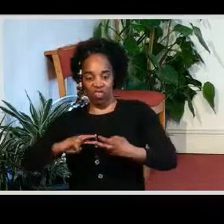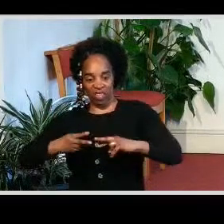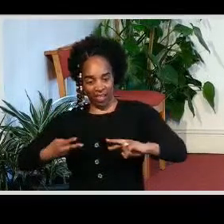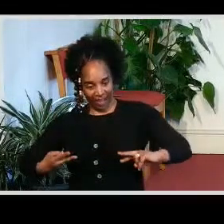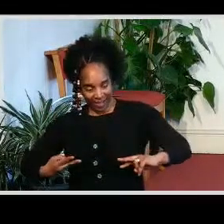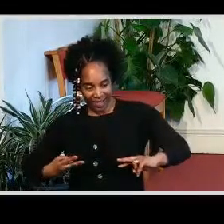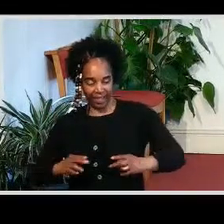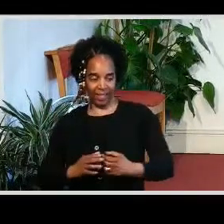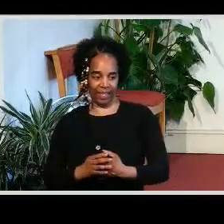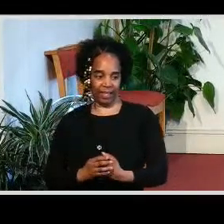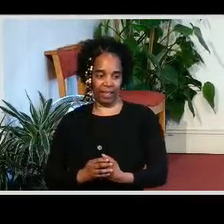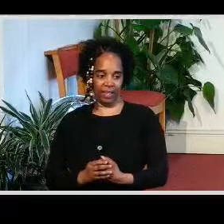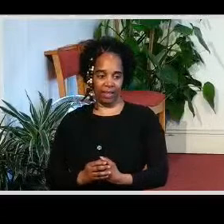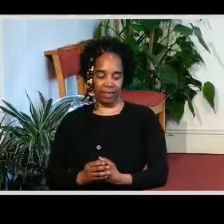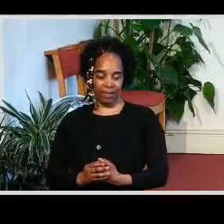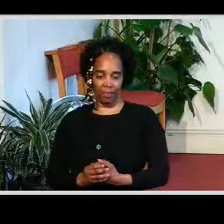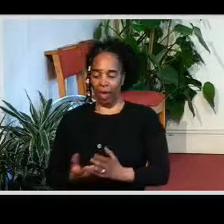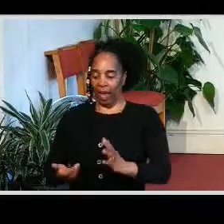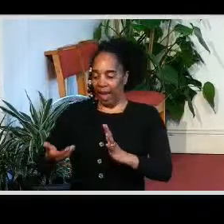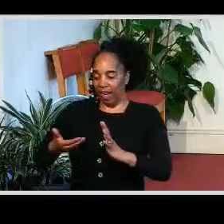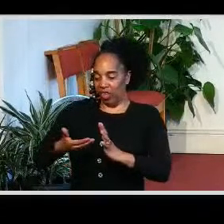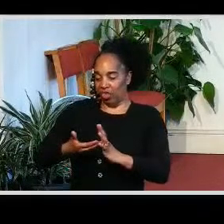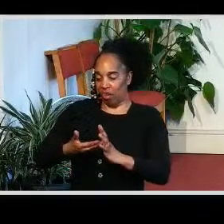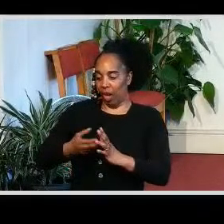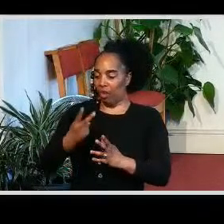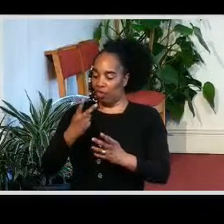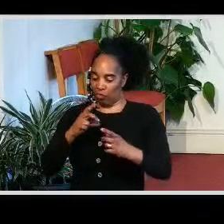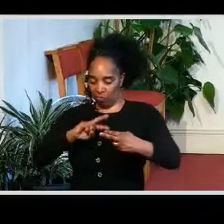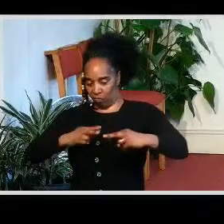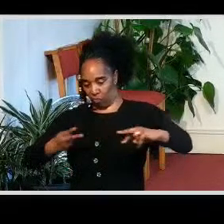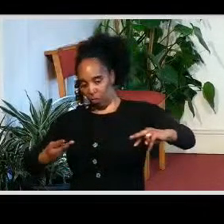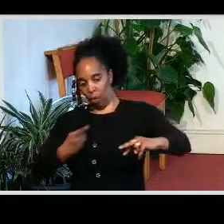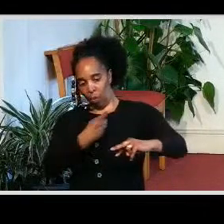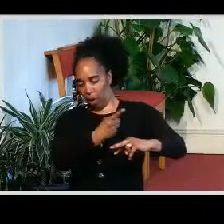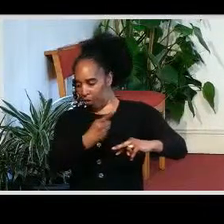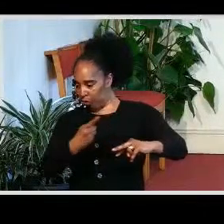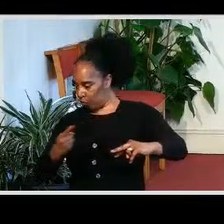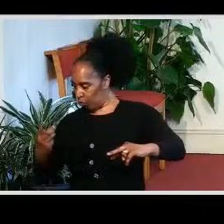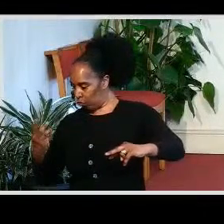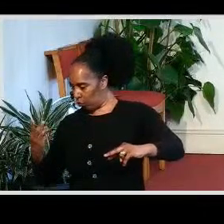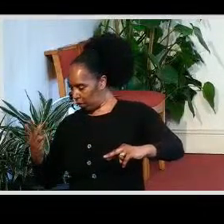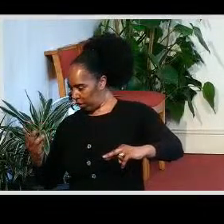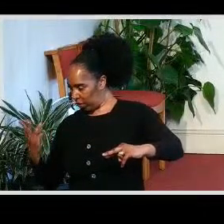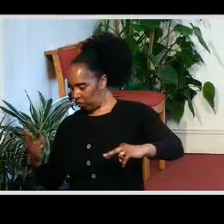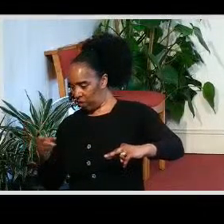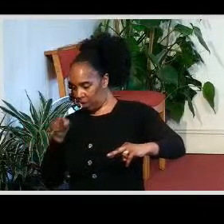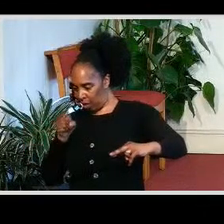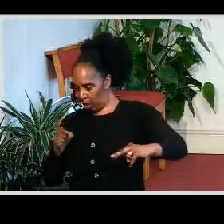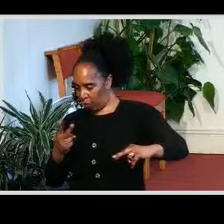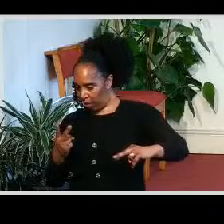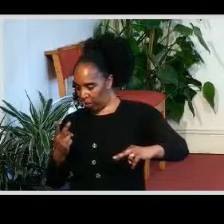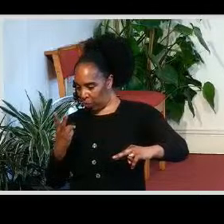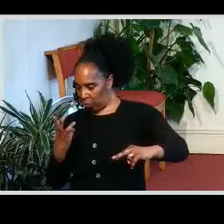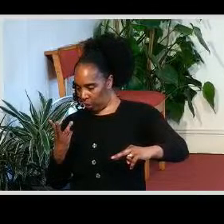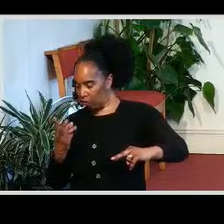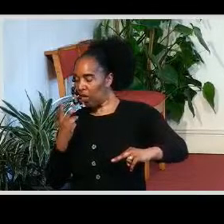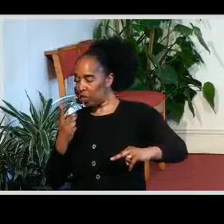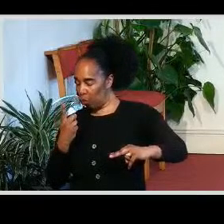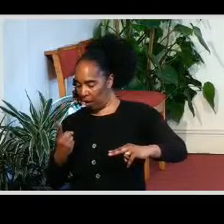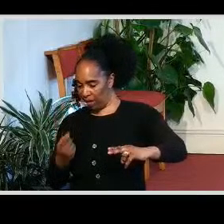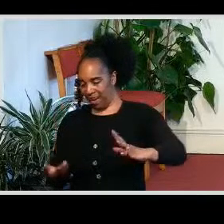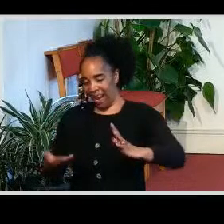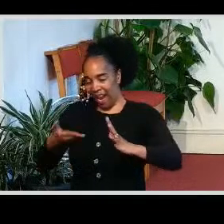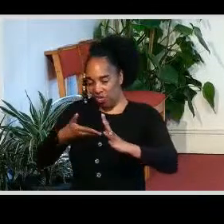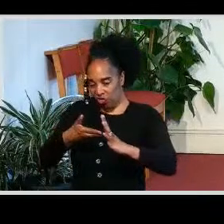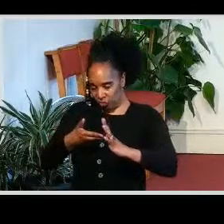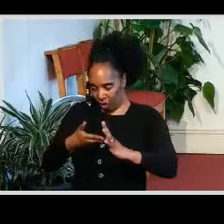faults or genetic extra genes being manifested on the chromosomes, or it may be